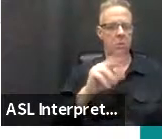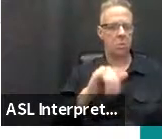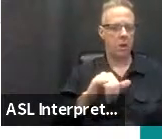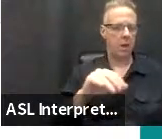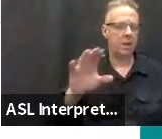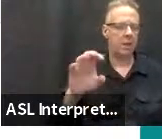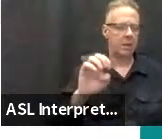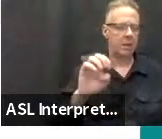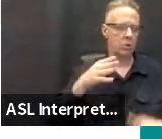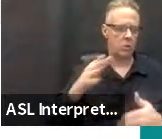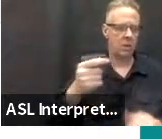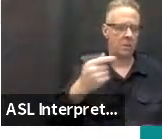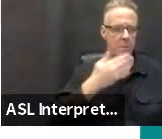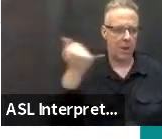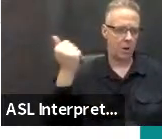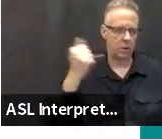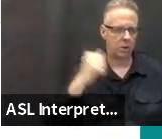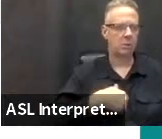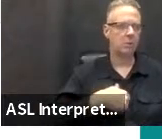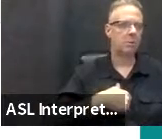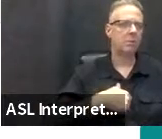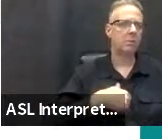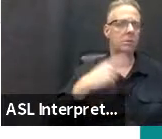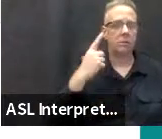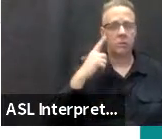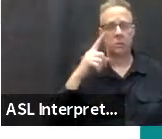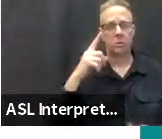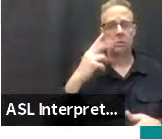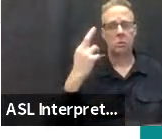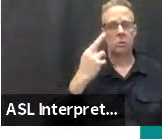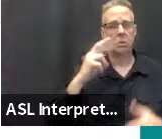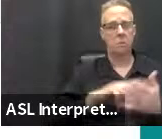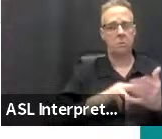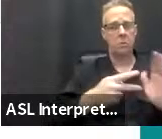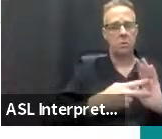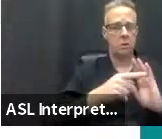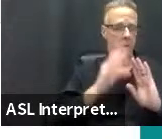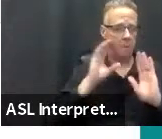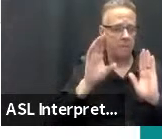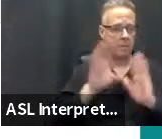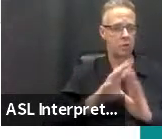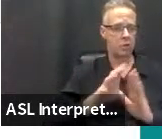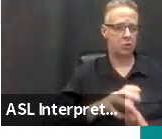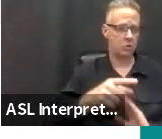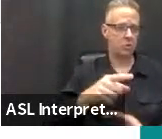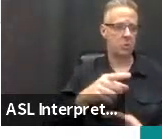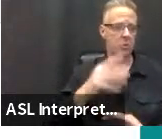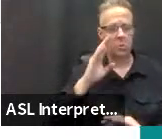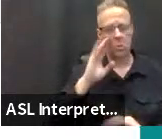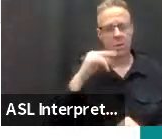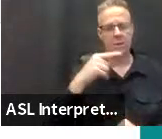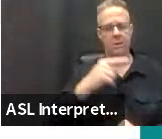bit better. But for the purposes of these graphics, just know that this is sort of the idea.